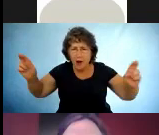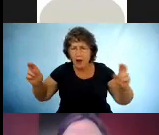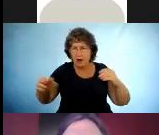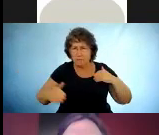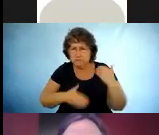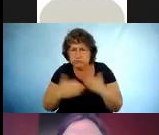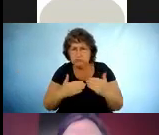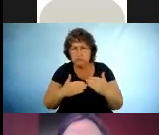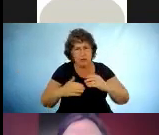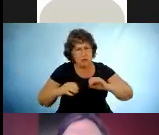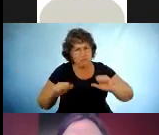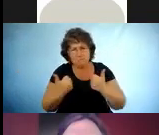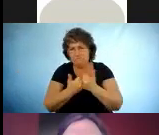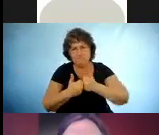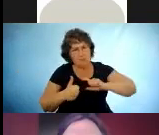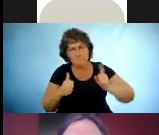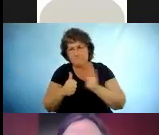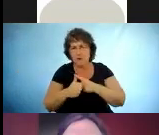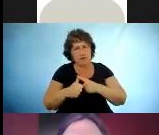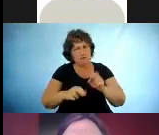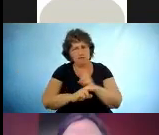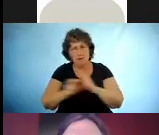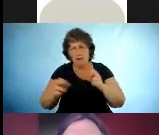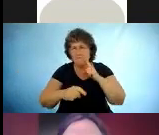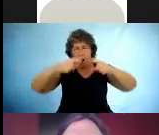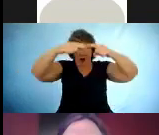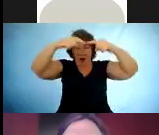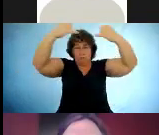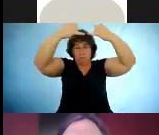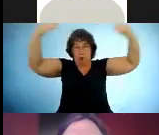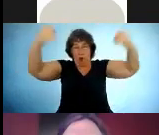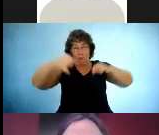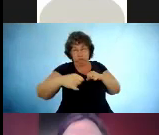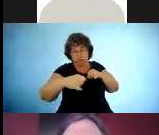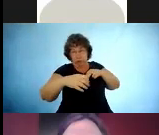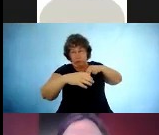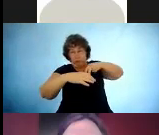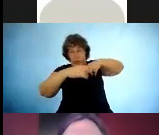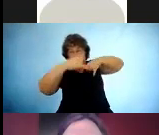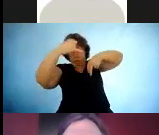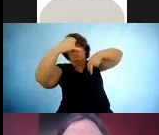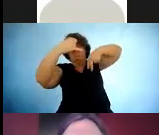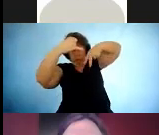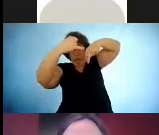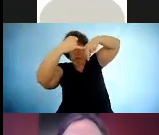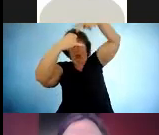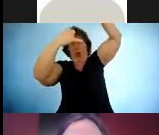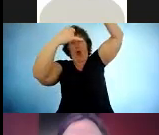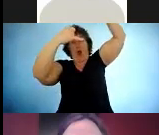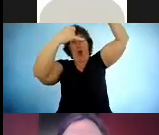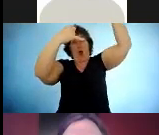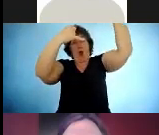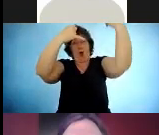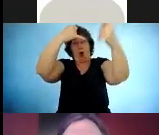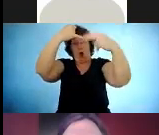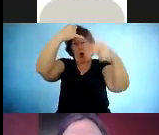first challenge, to clear the high jump. And like antelope, they leaped.